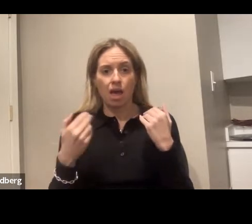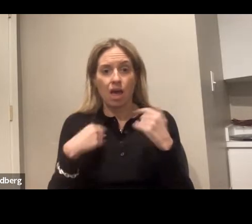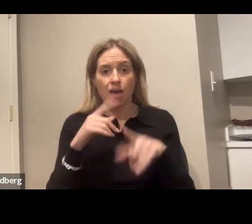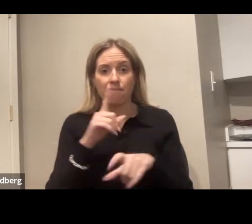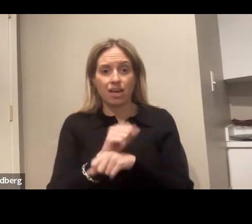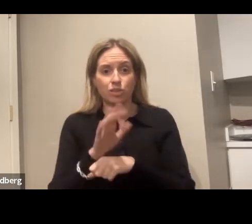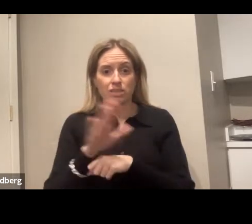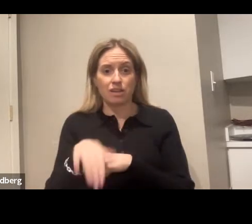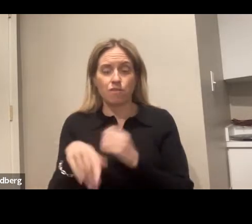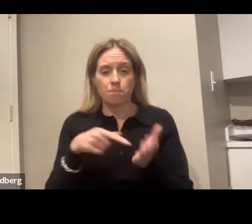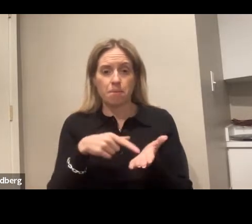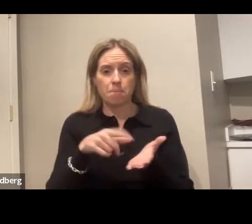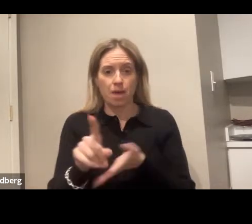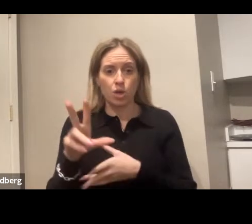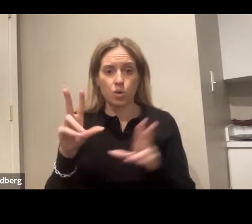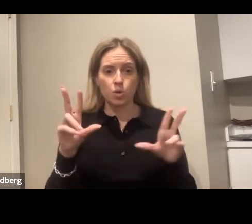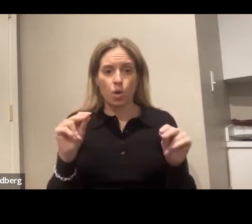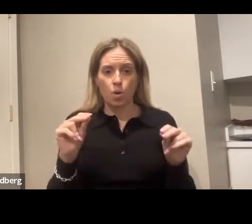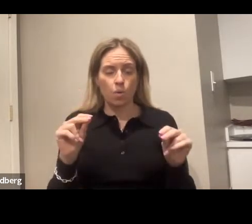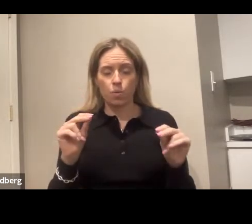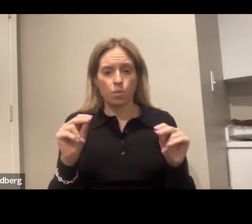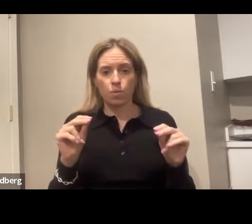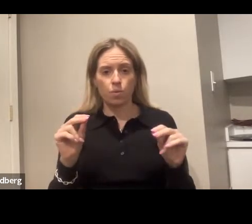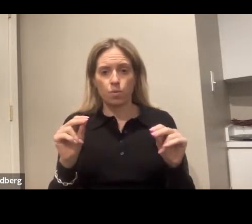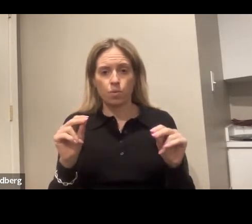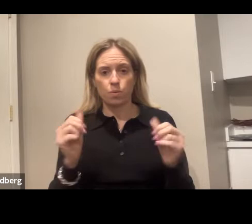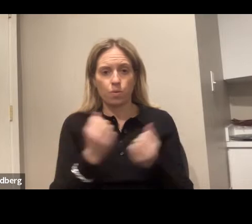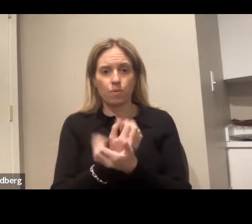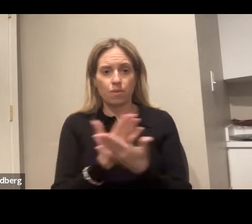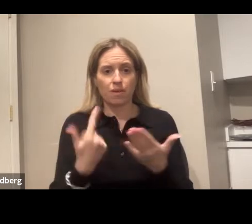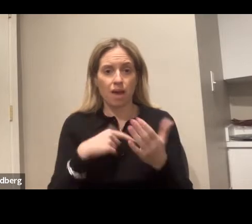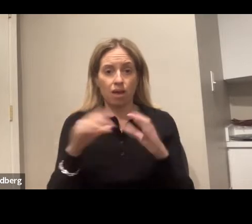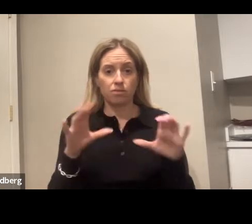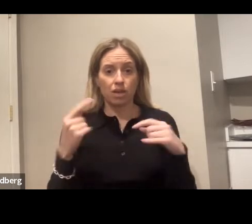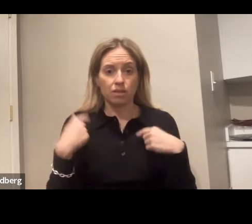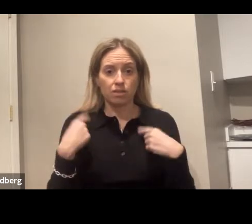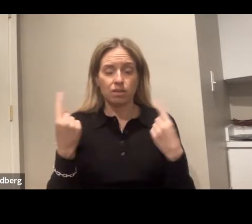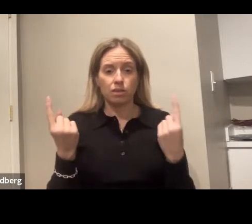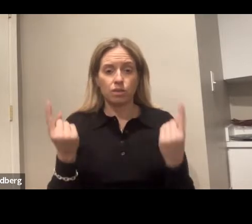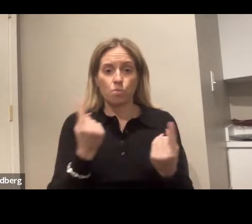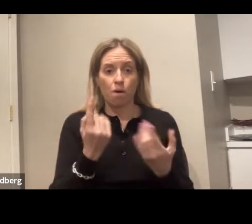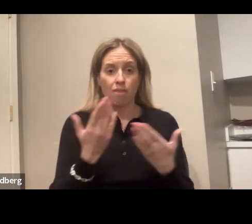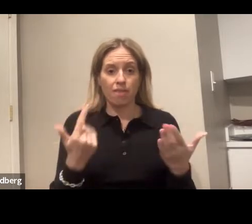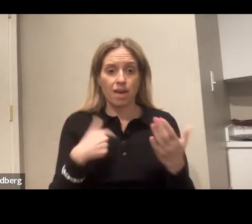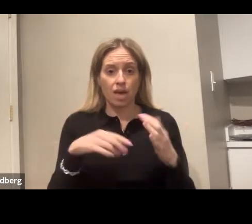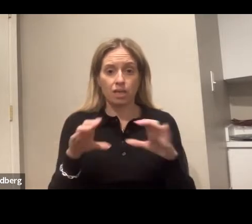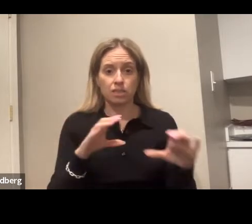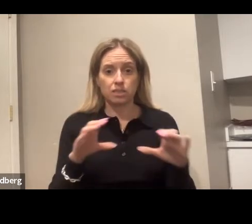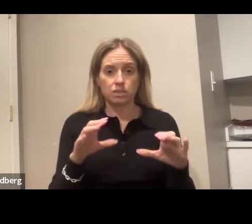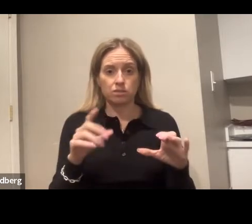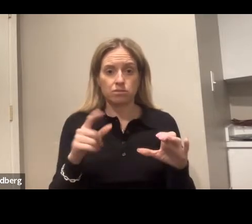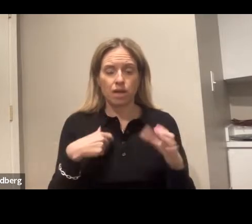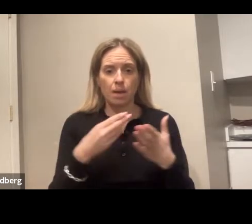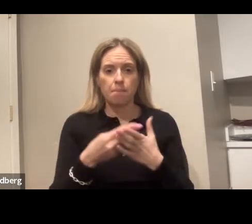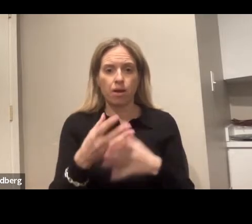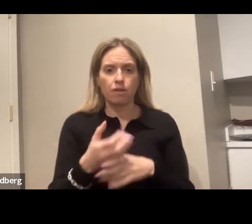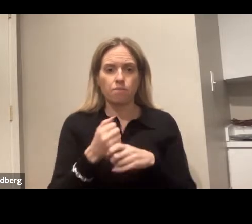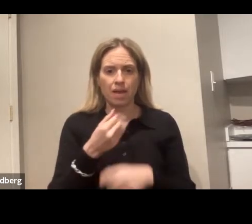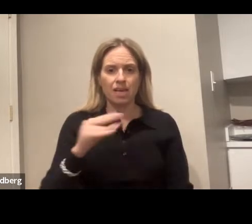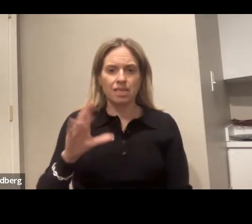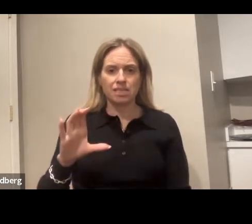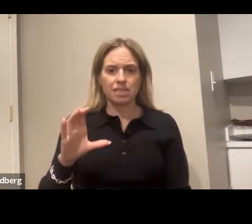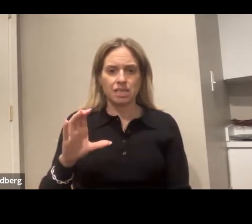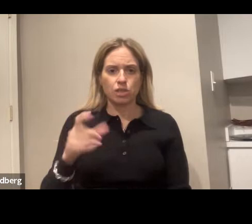paid. No, this is everything I've ever done. The one thing I ever did before I received money for the ANC was a